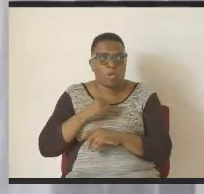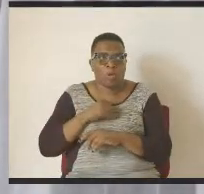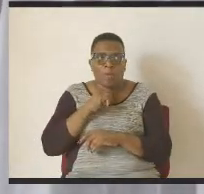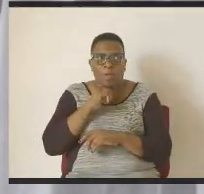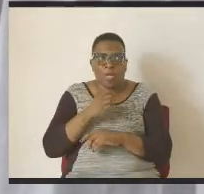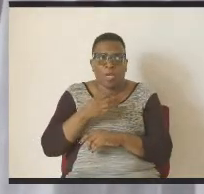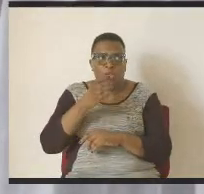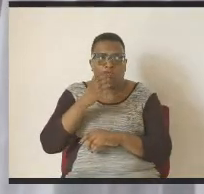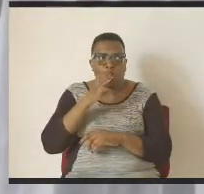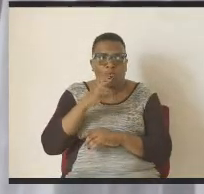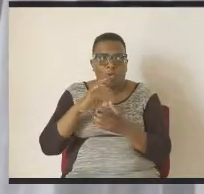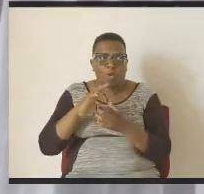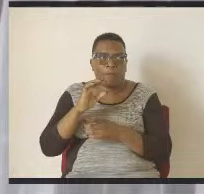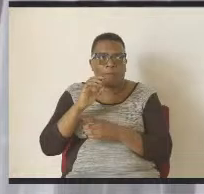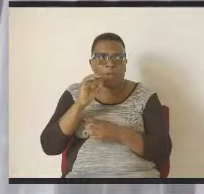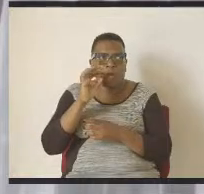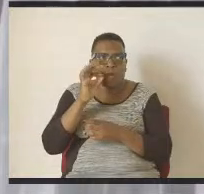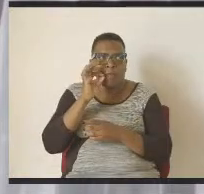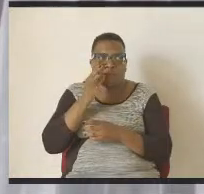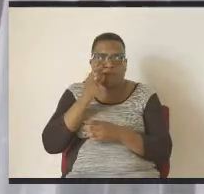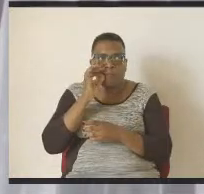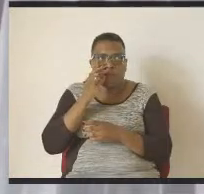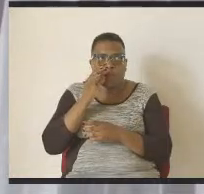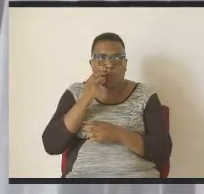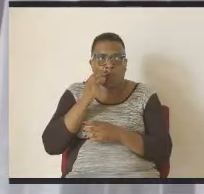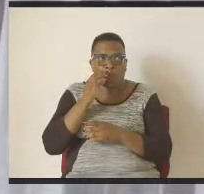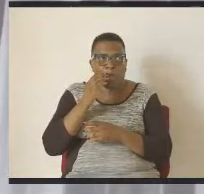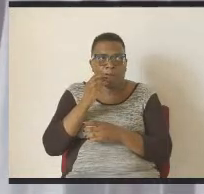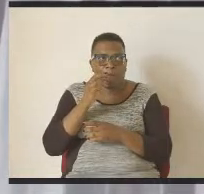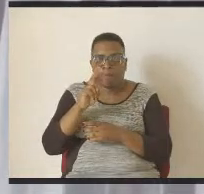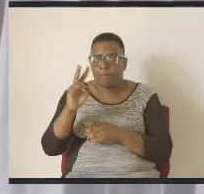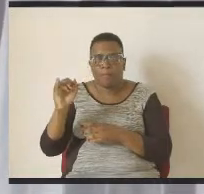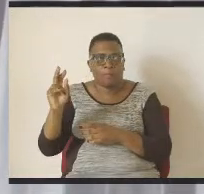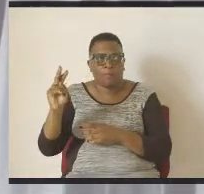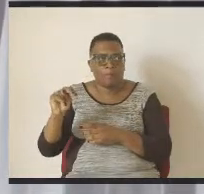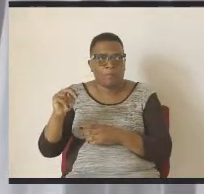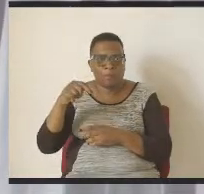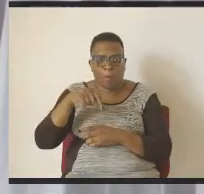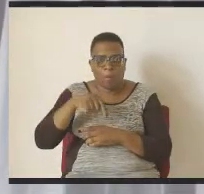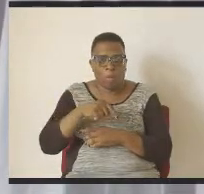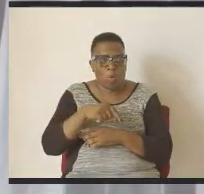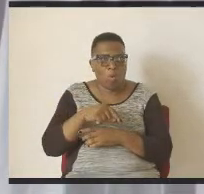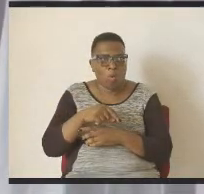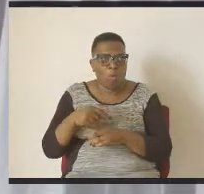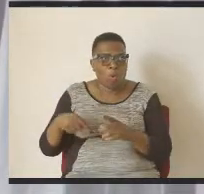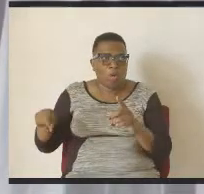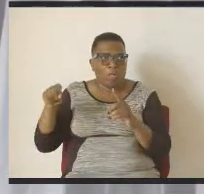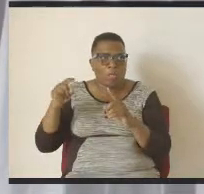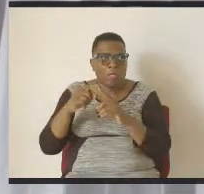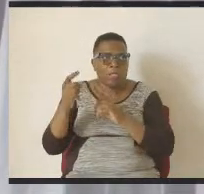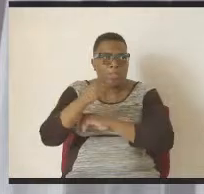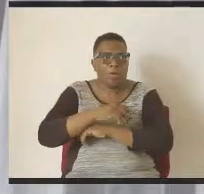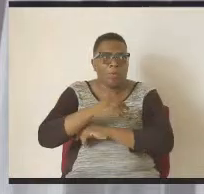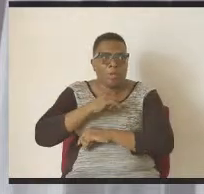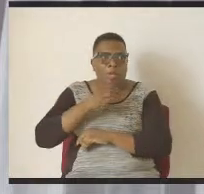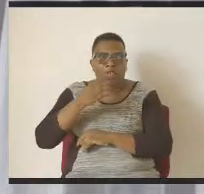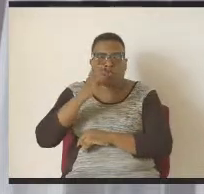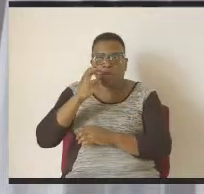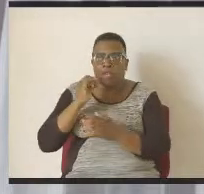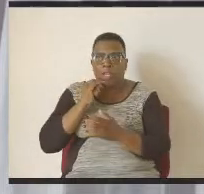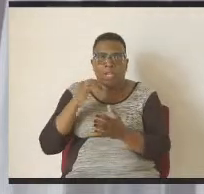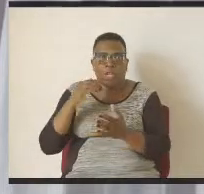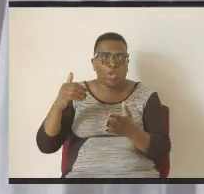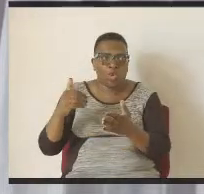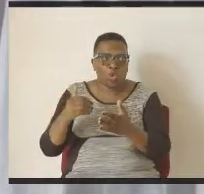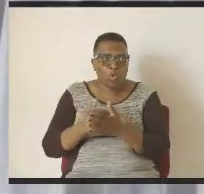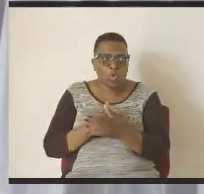this fruit of the vine from now on until the day when I drink it new with you